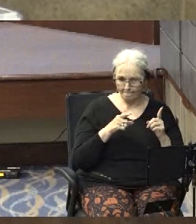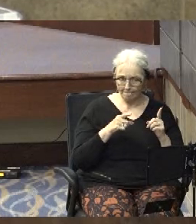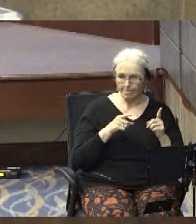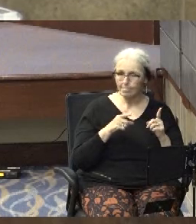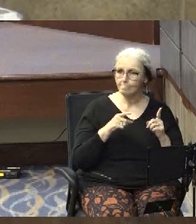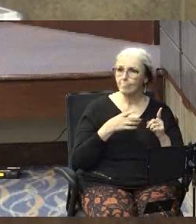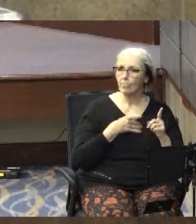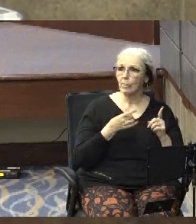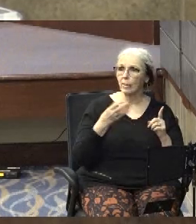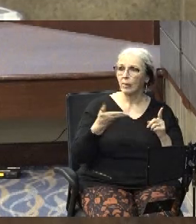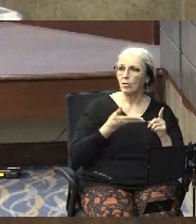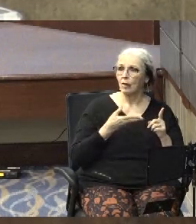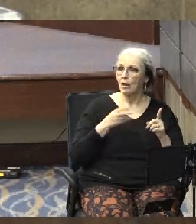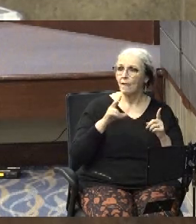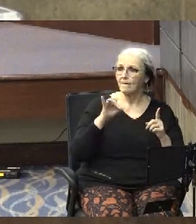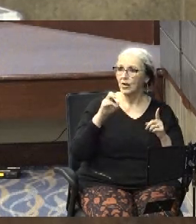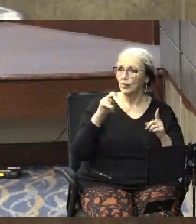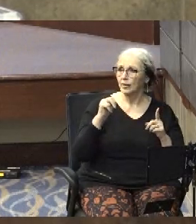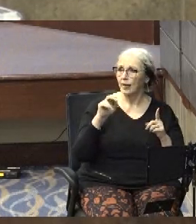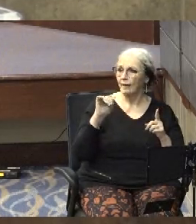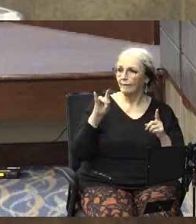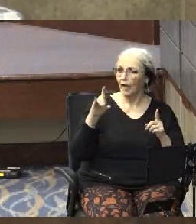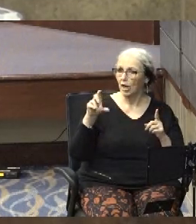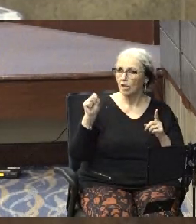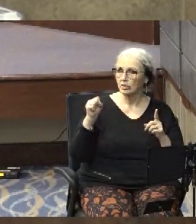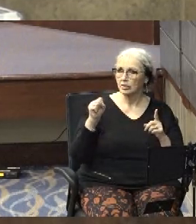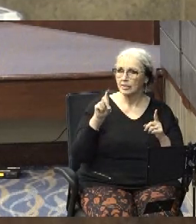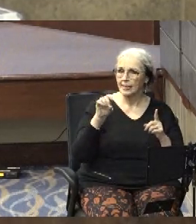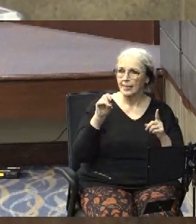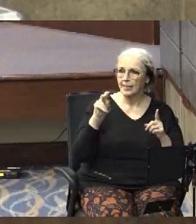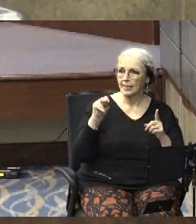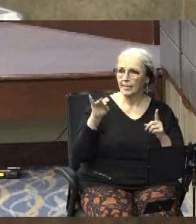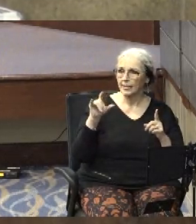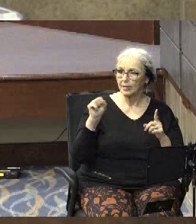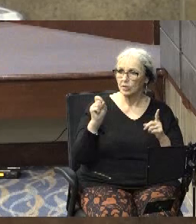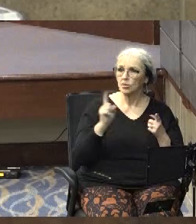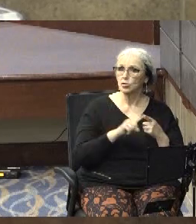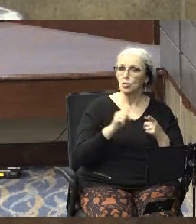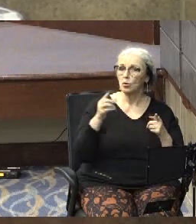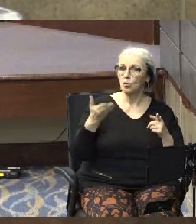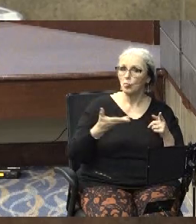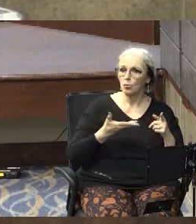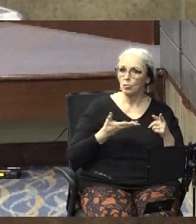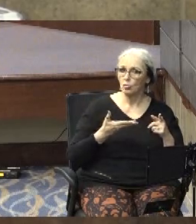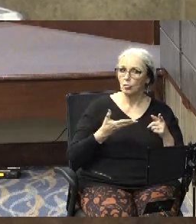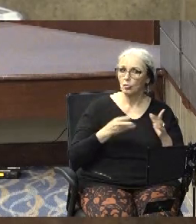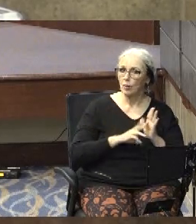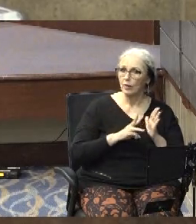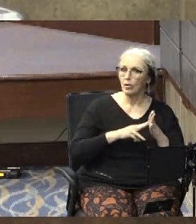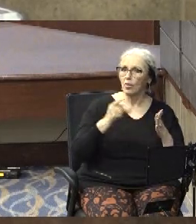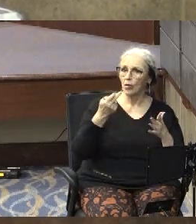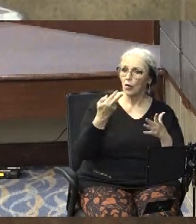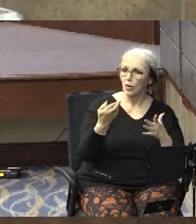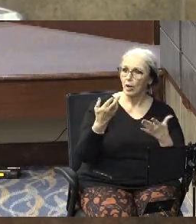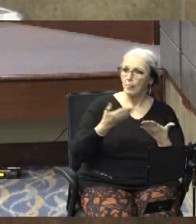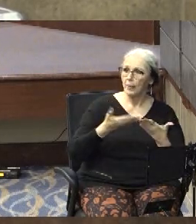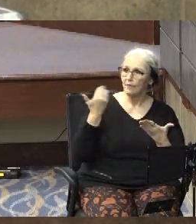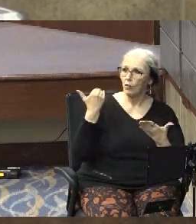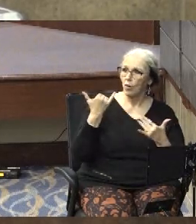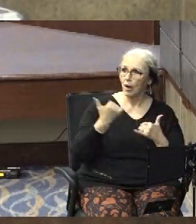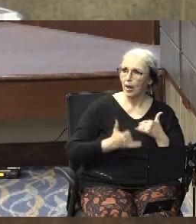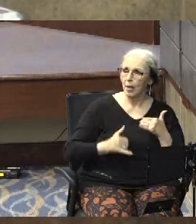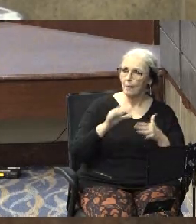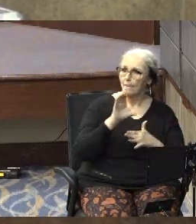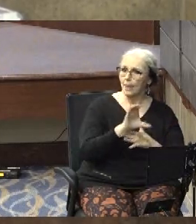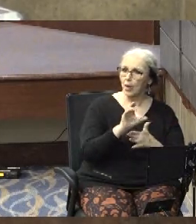the Secretary of Veterans Affairs, Dennis McDonough, to Waco on Thursday before last. At Baylor